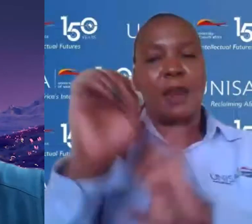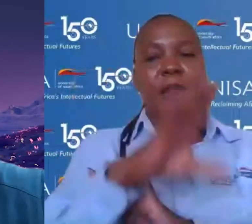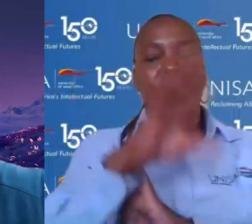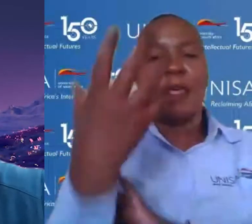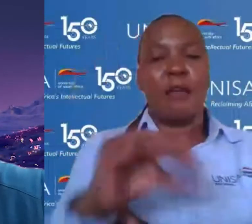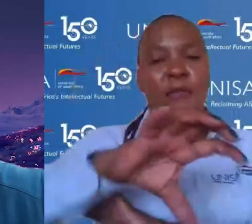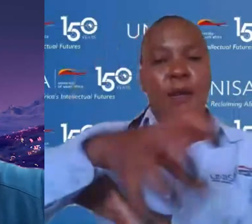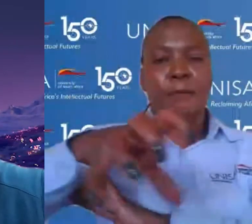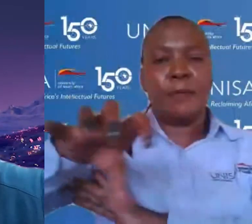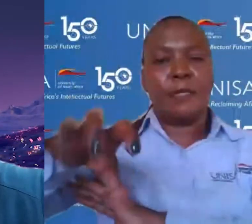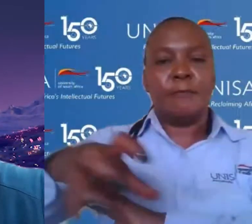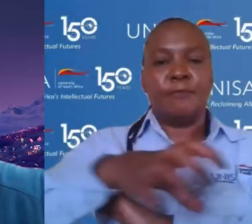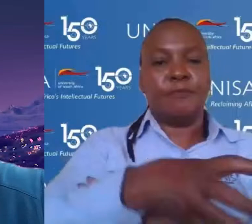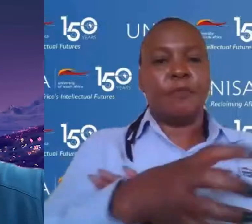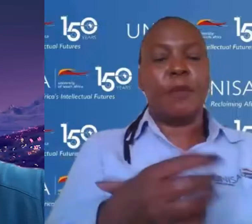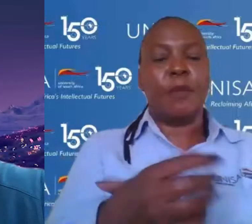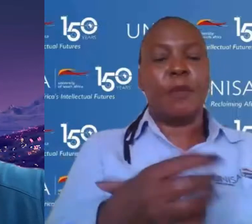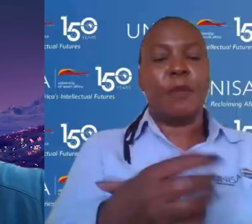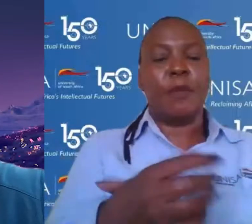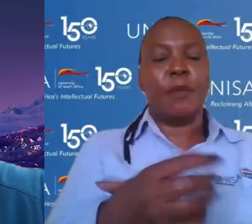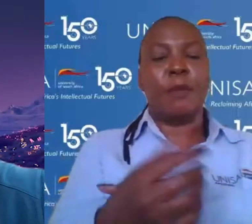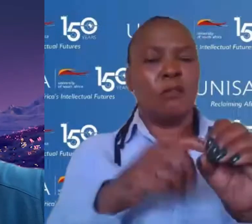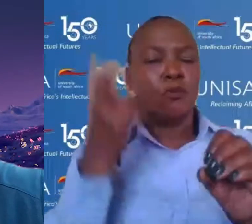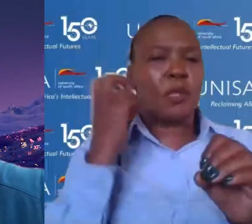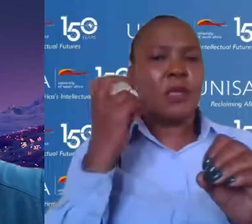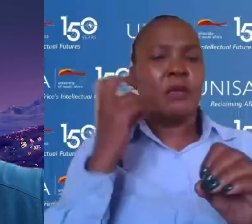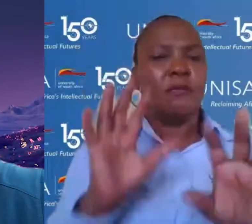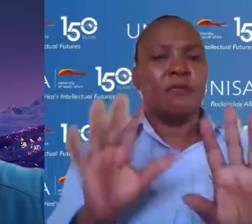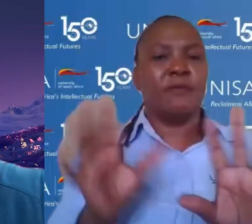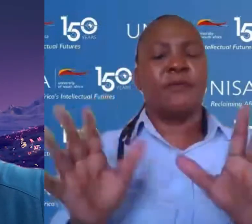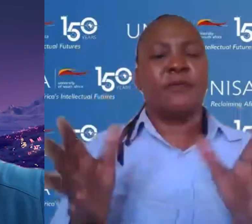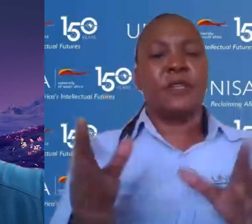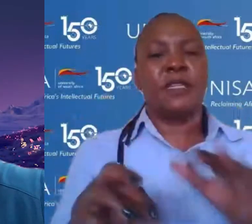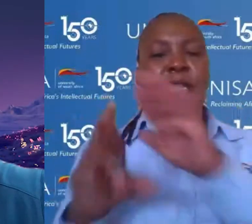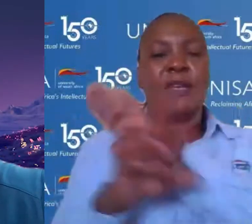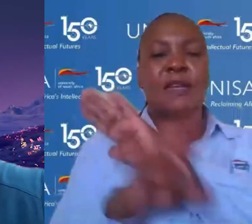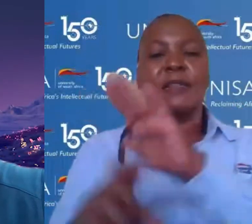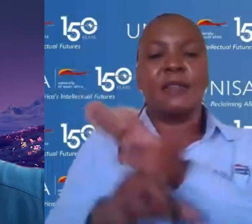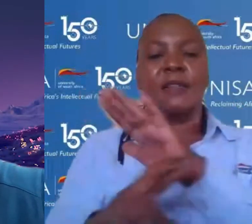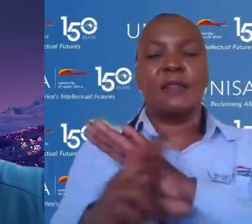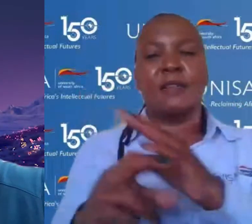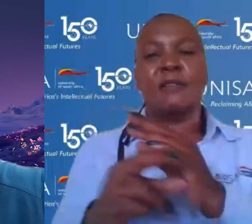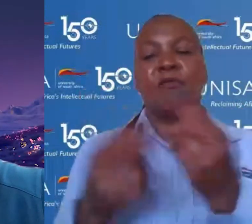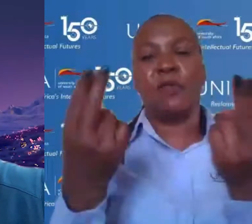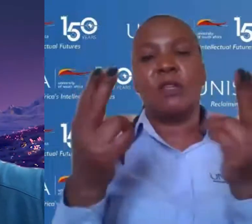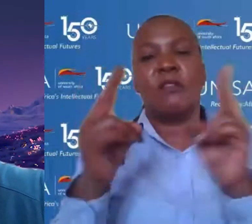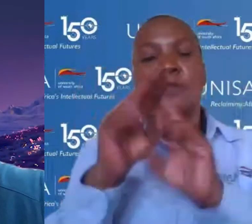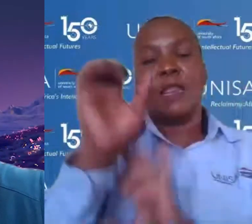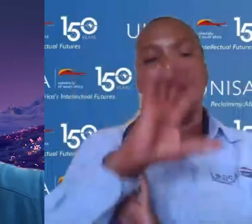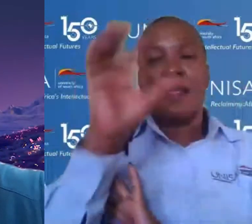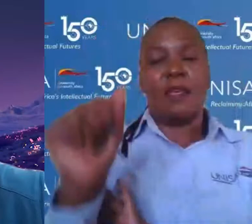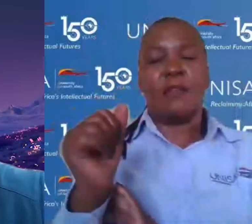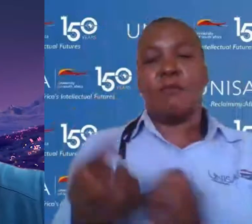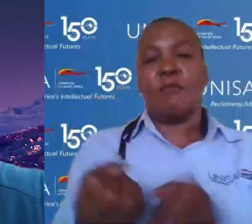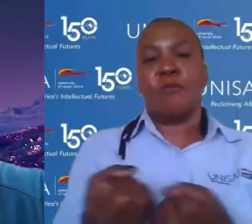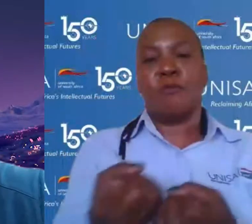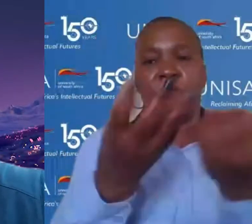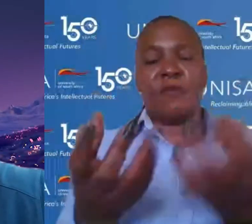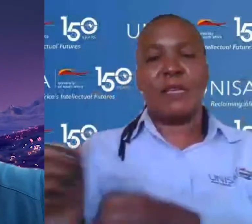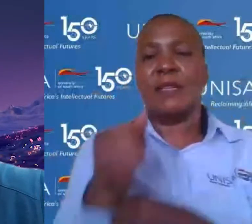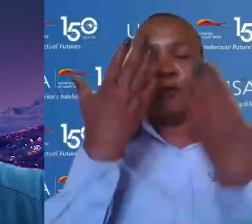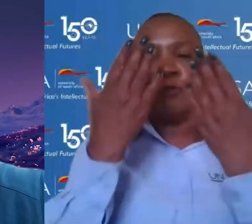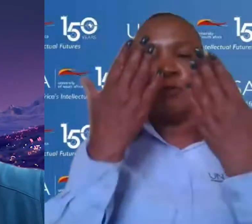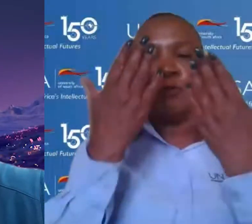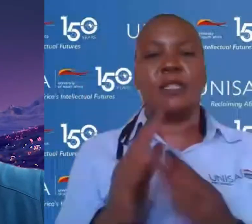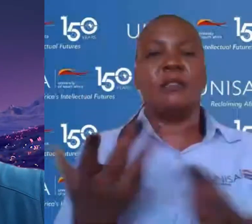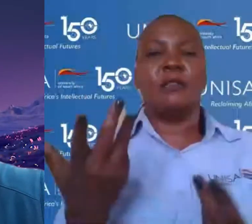but you can join and just hear what regional centers of the university provide their students with.